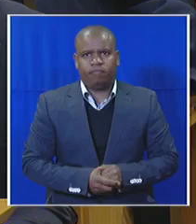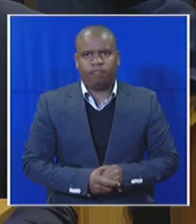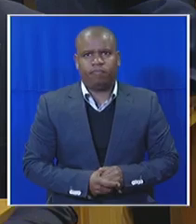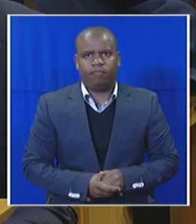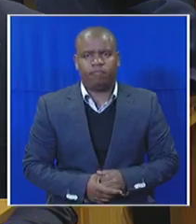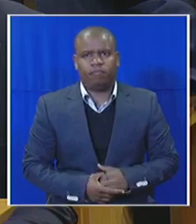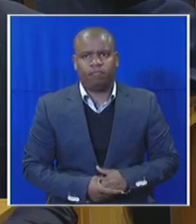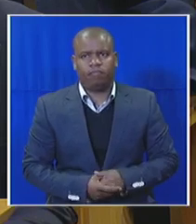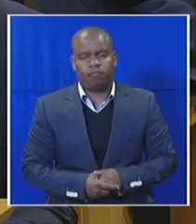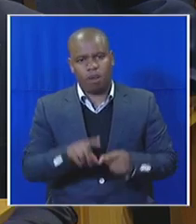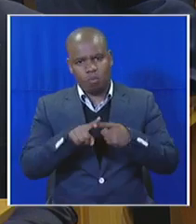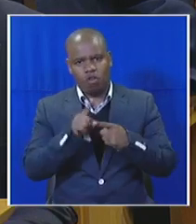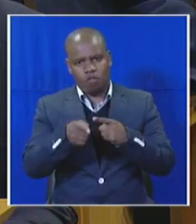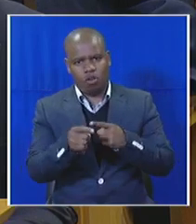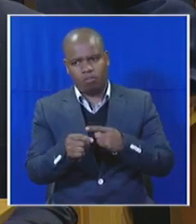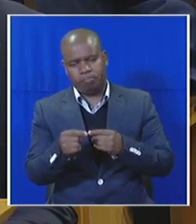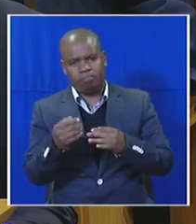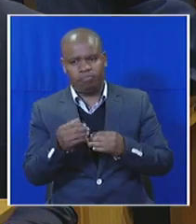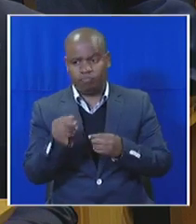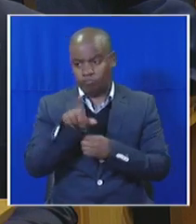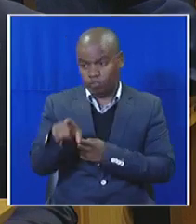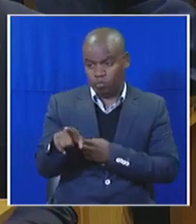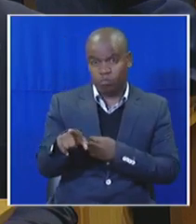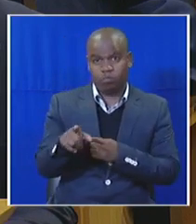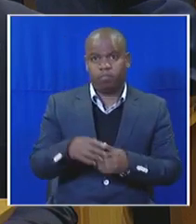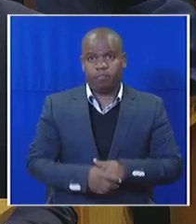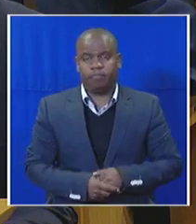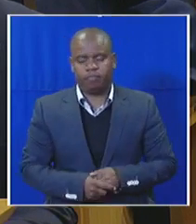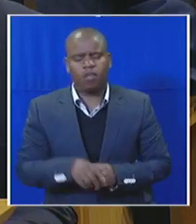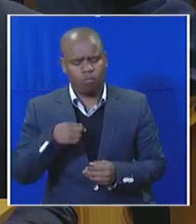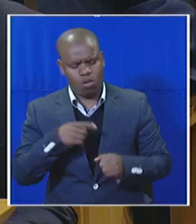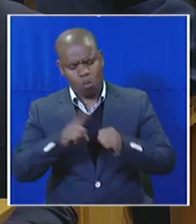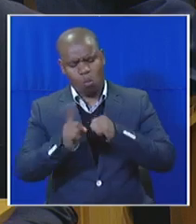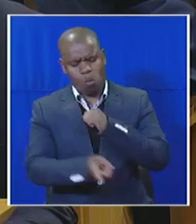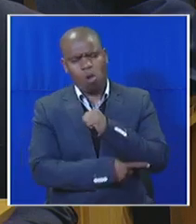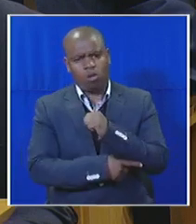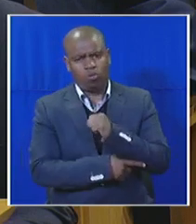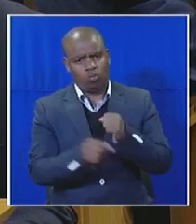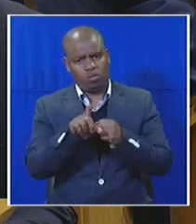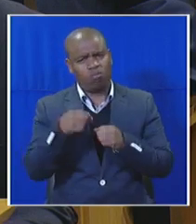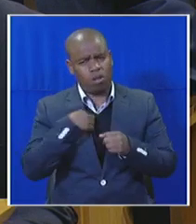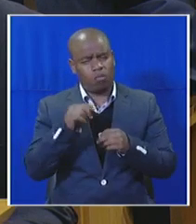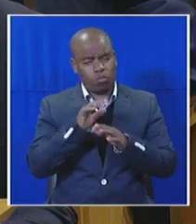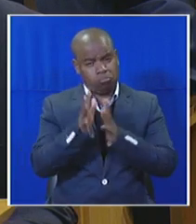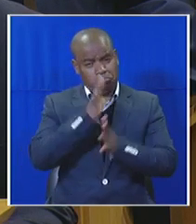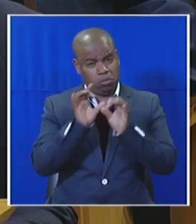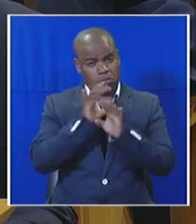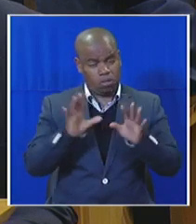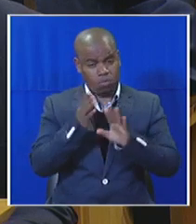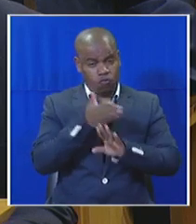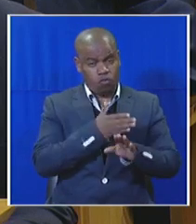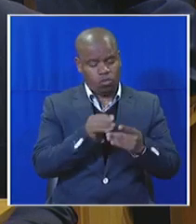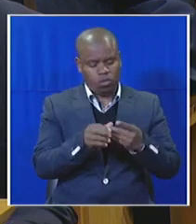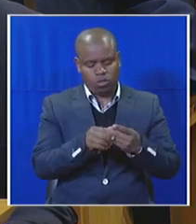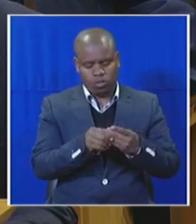take a point of order, please? What's the point of order? On a point of privilege. I know we're on to the last question. I just wanted to clarify a point you made earlier on, because it's